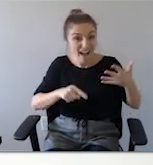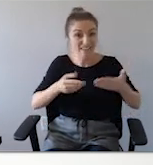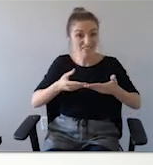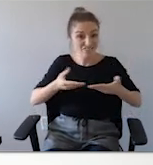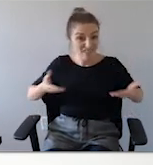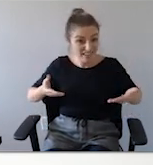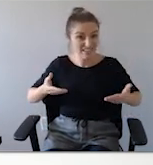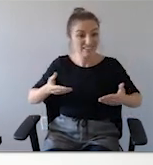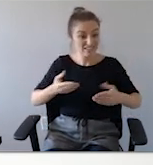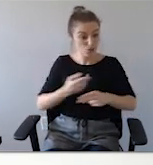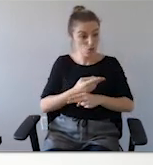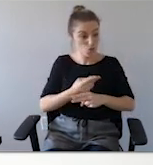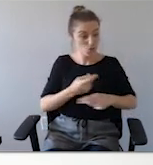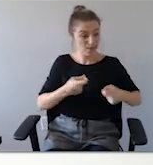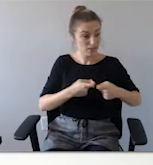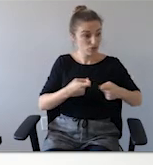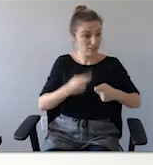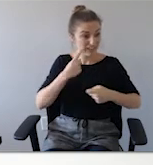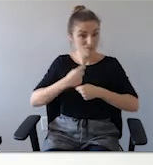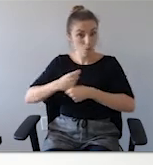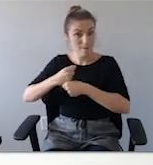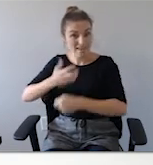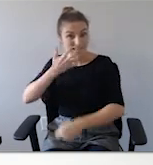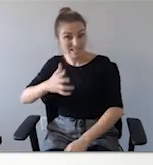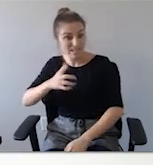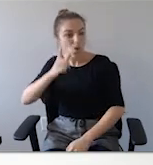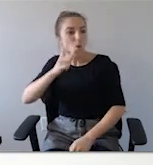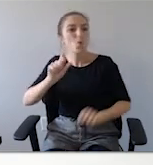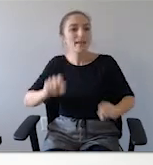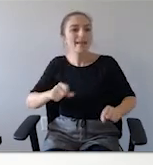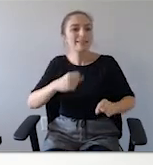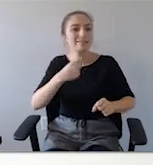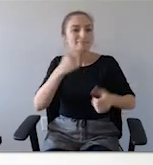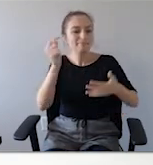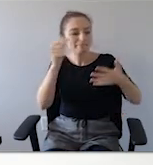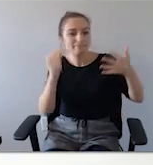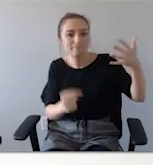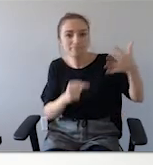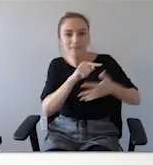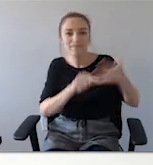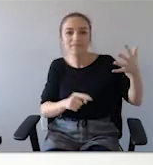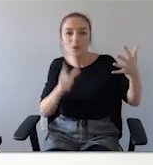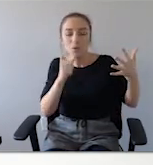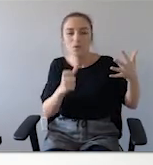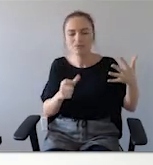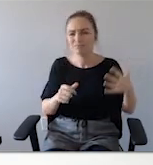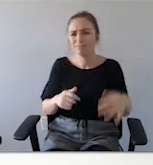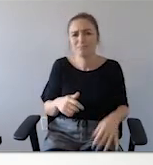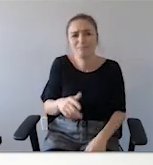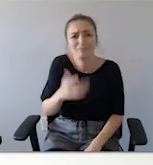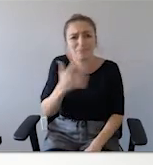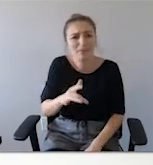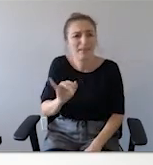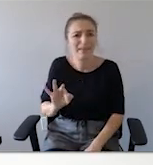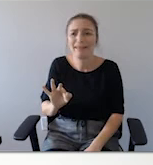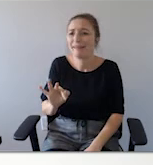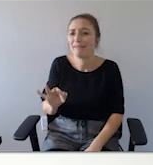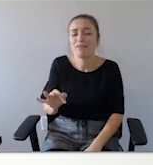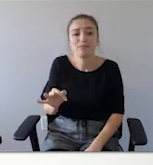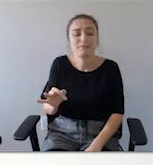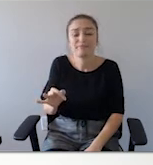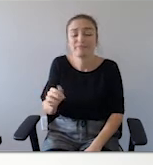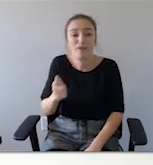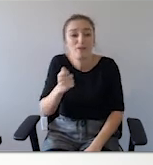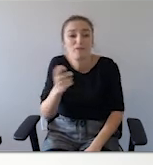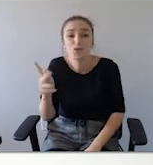that uses electricity to produce heat? And I'll be lucky if I get a quarter of the class of typical students that could answer that question.